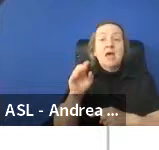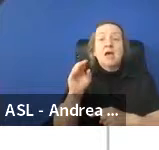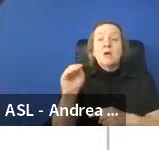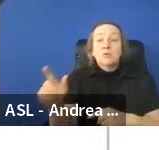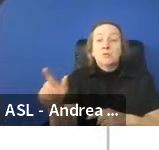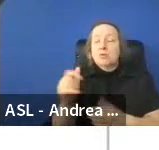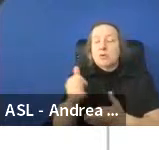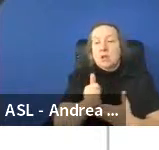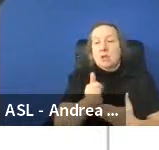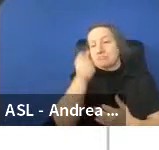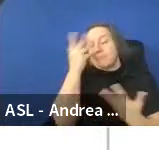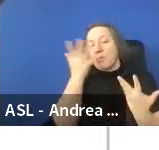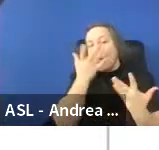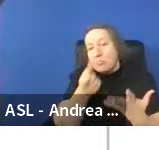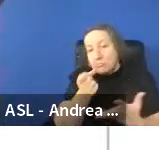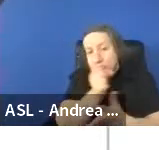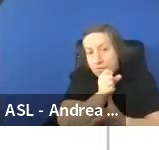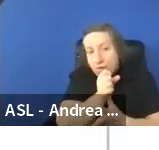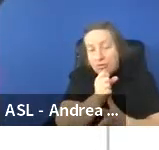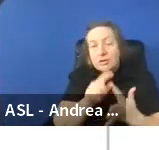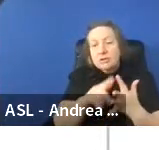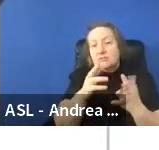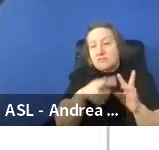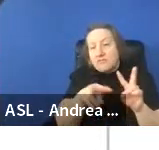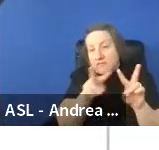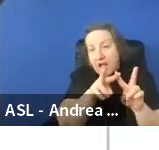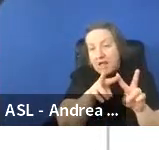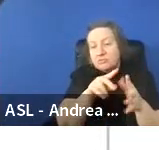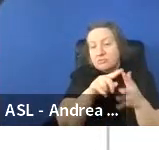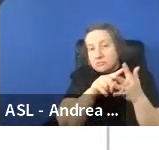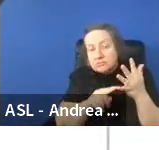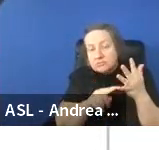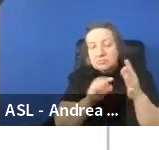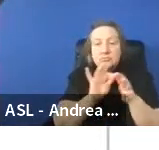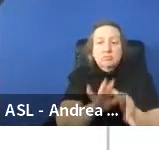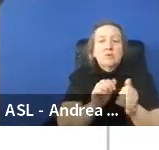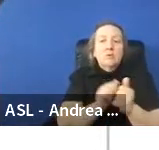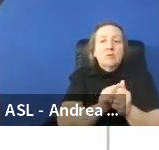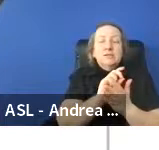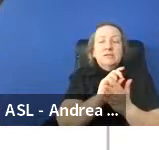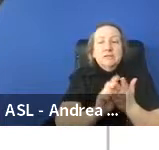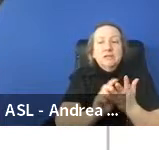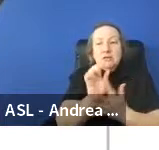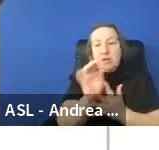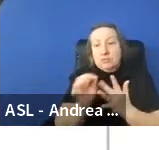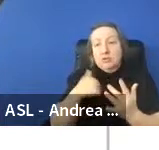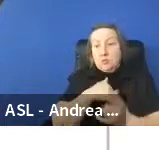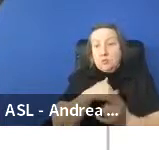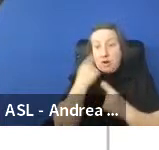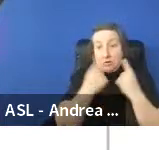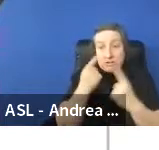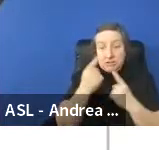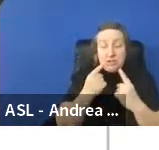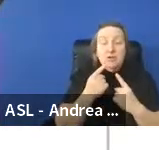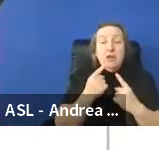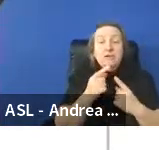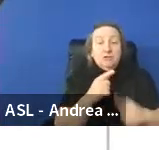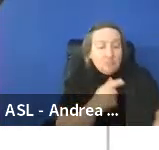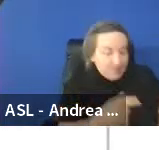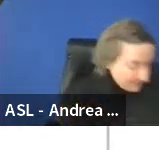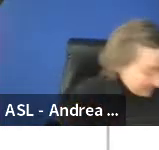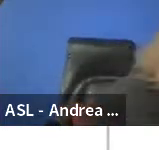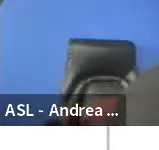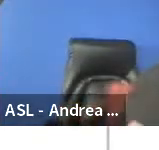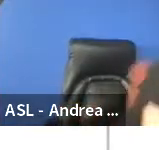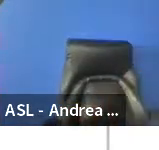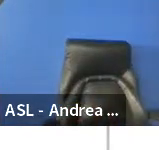understanding priorities and values associated with the design options under consideration. So I will